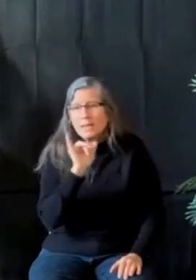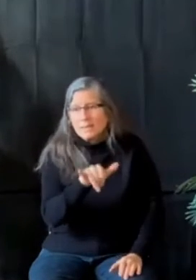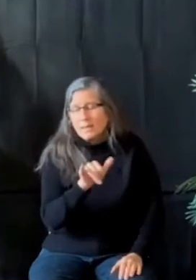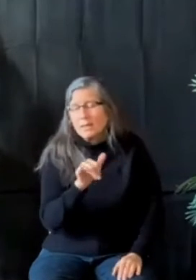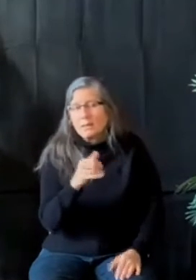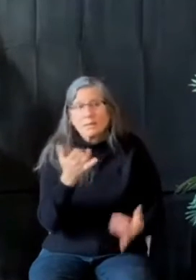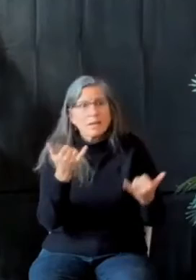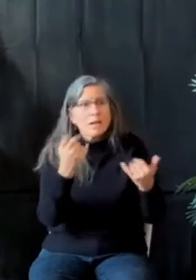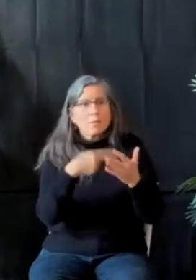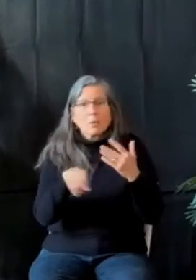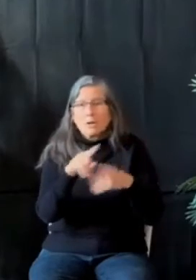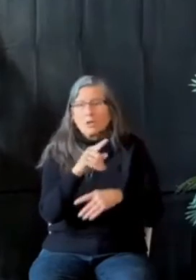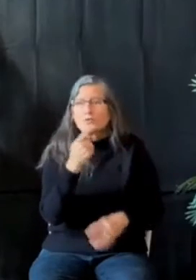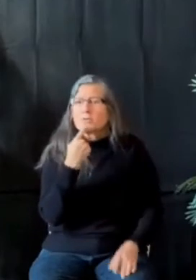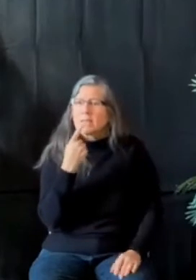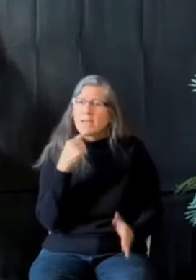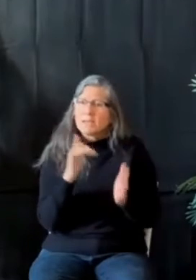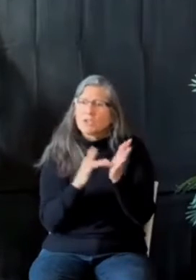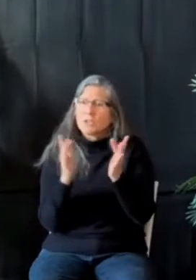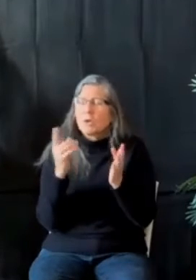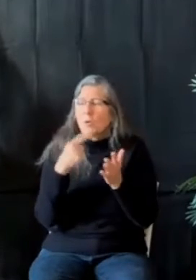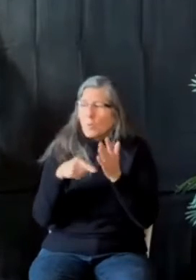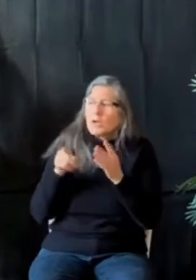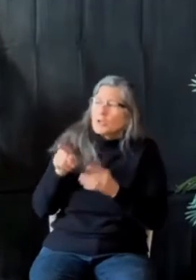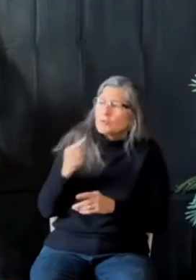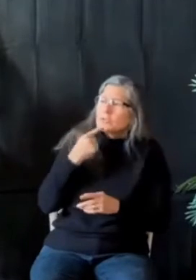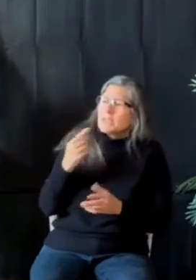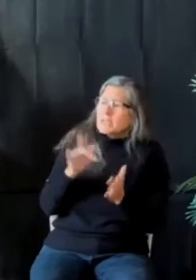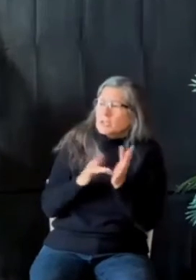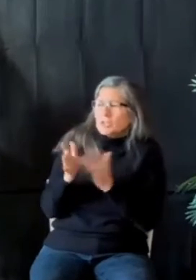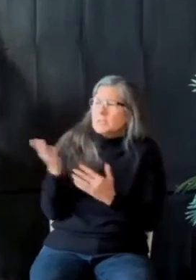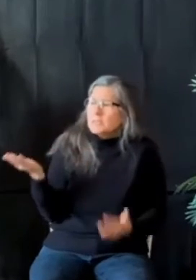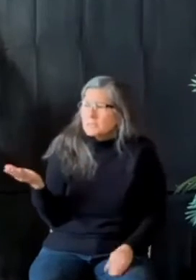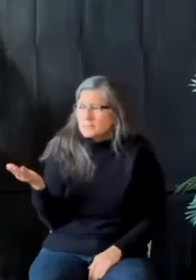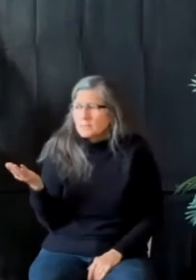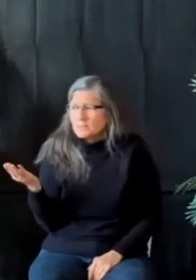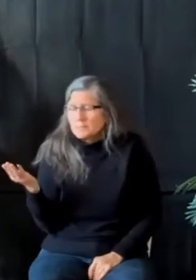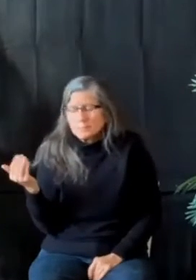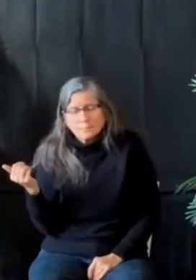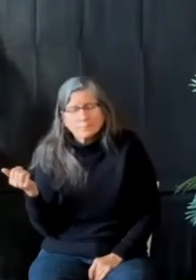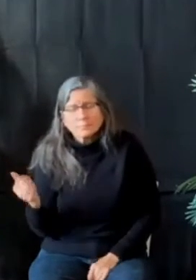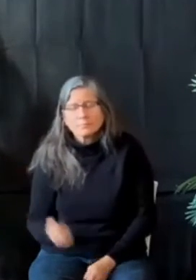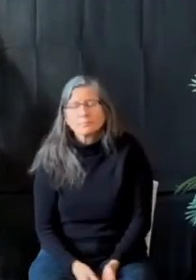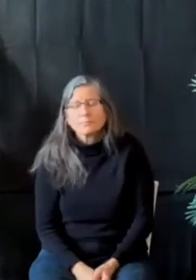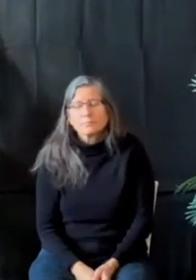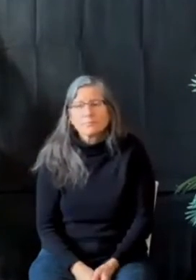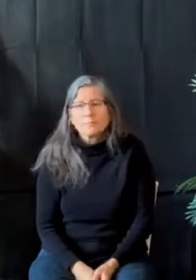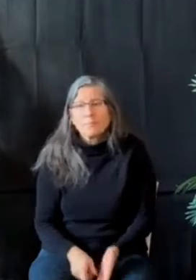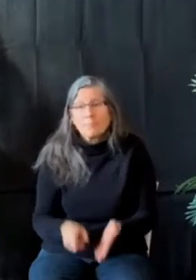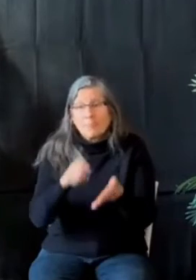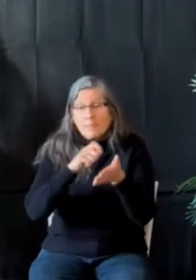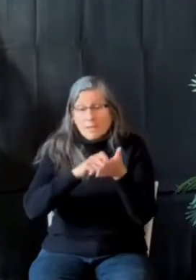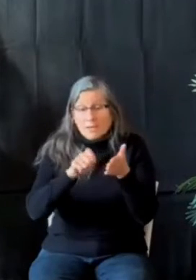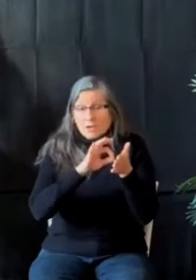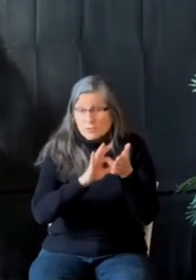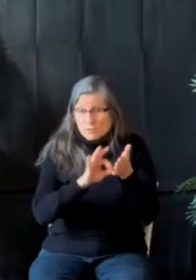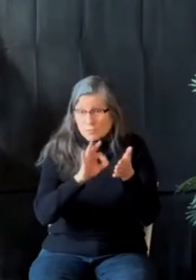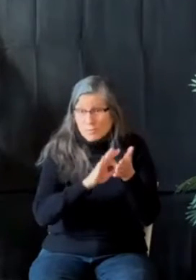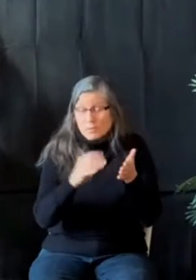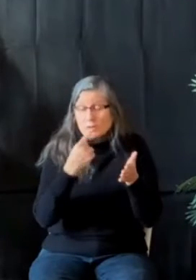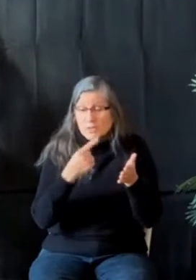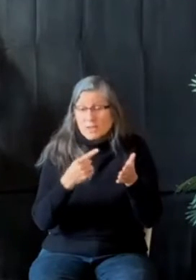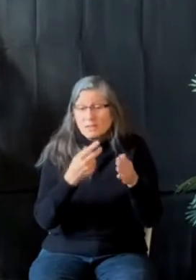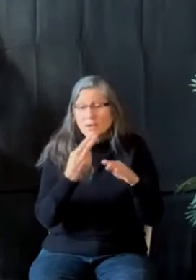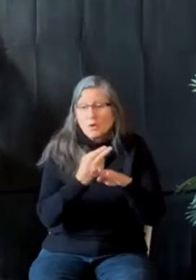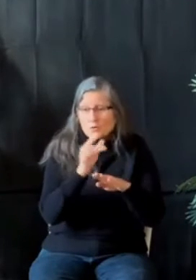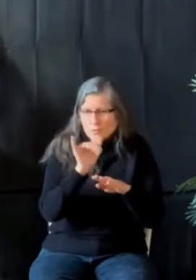say? What do you say? And the scripture goes on to say they were using